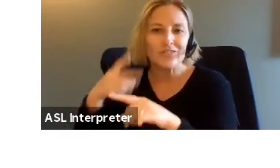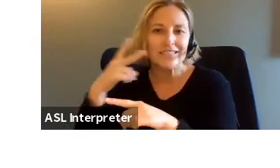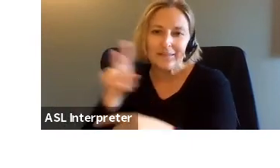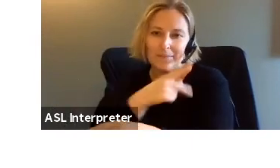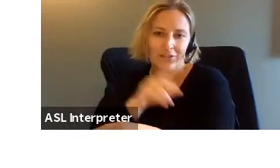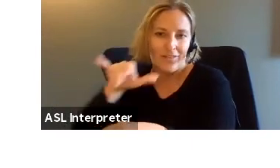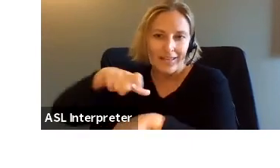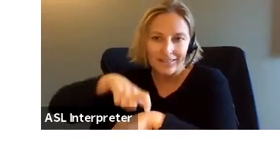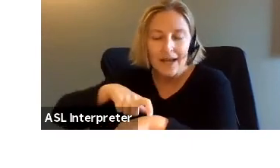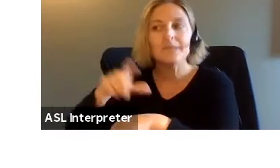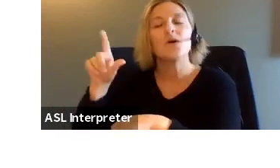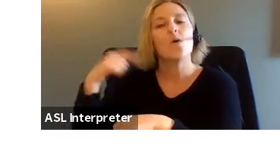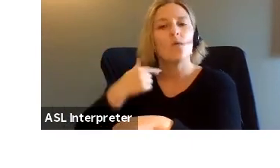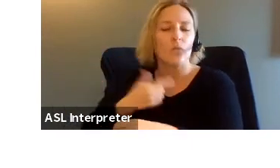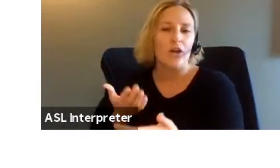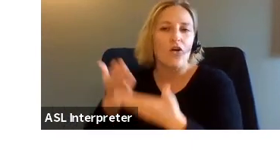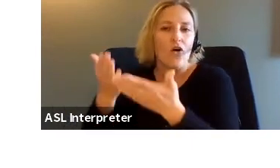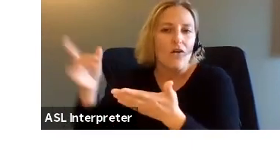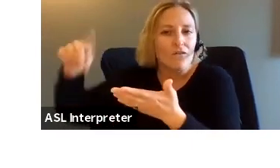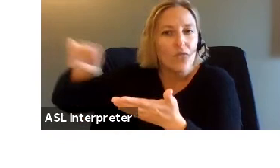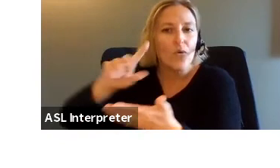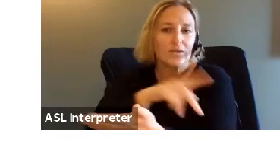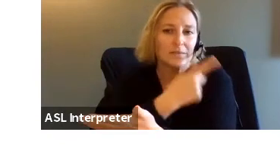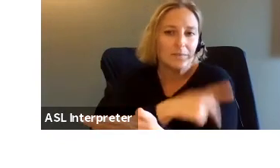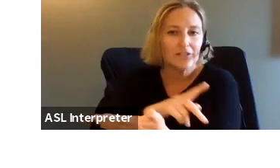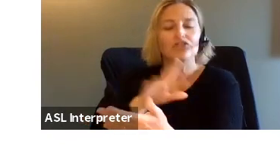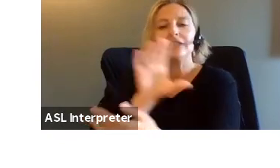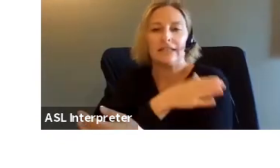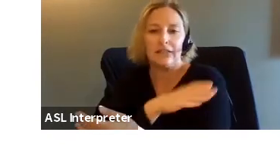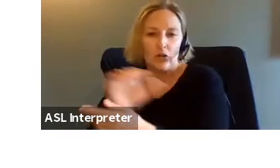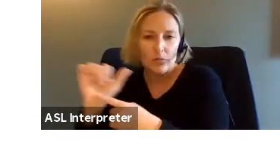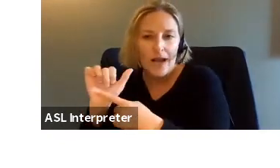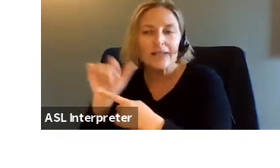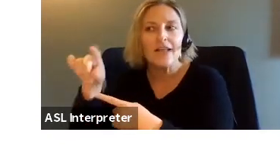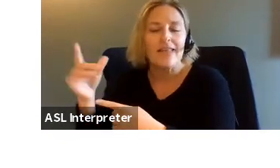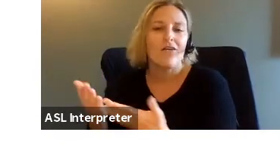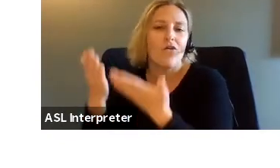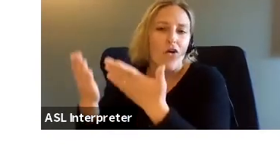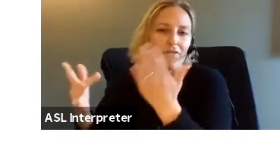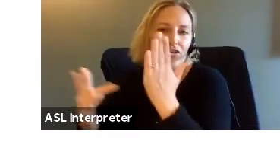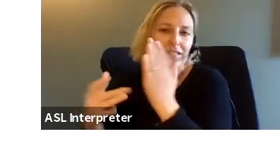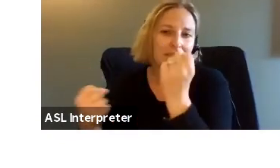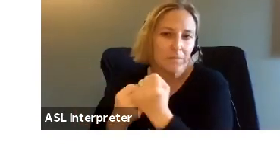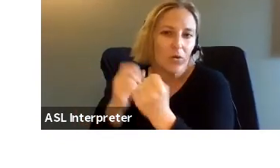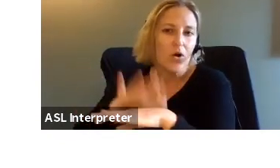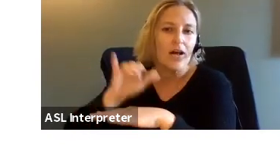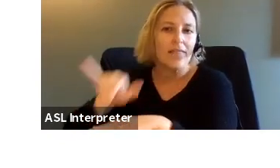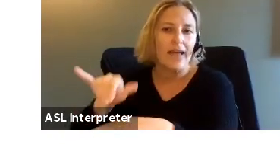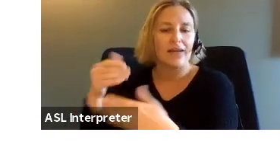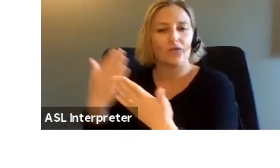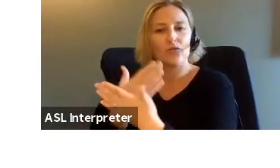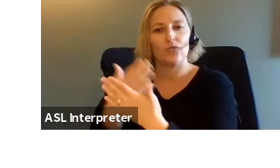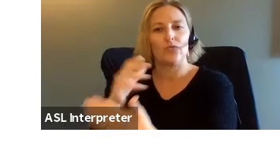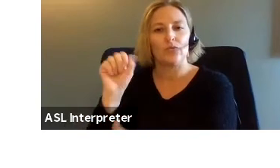they offered both patients and clinical practices tech support of this Blue Jeans platform. And then we developed our